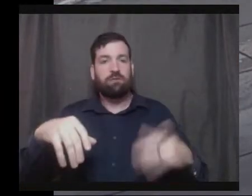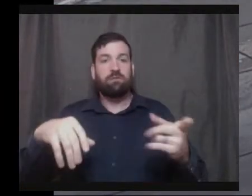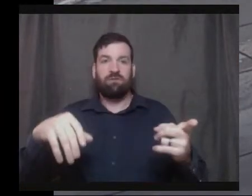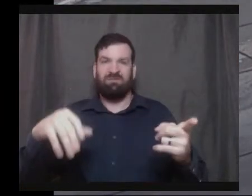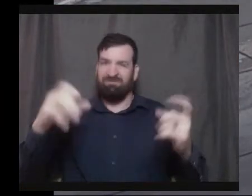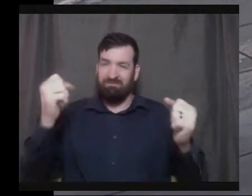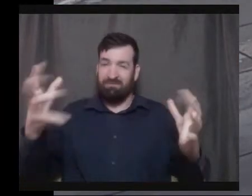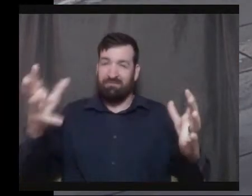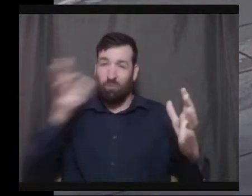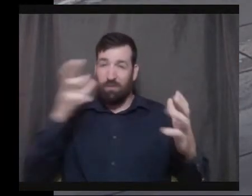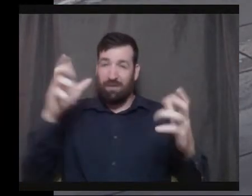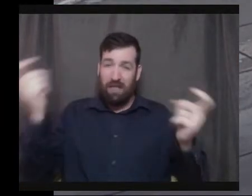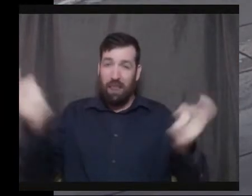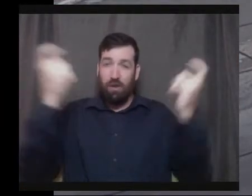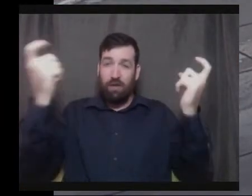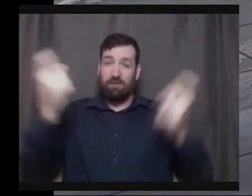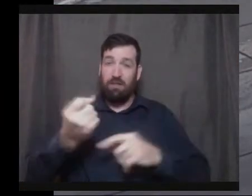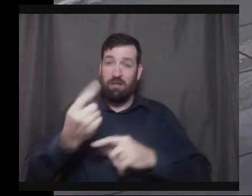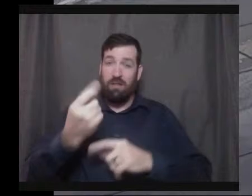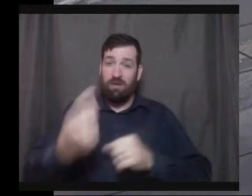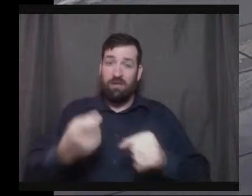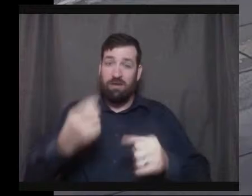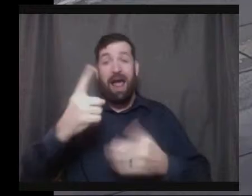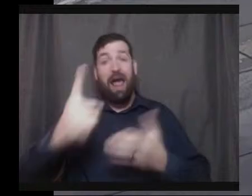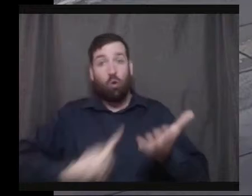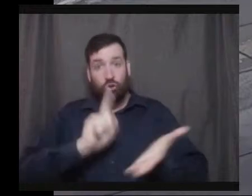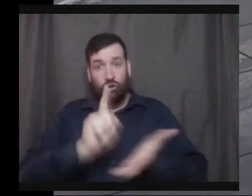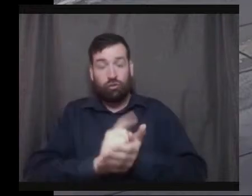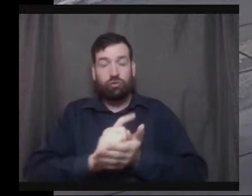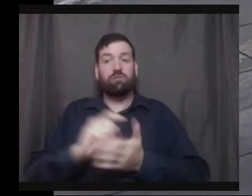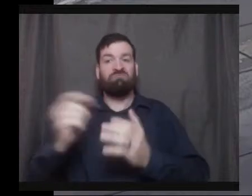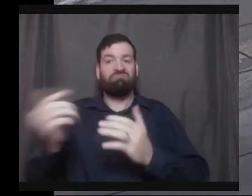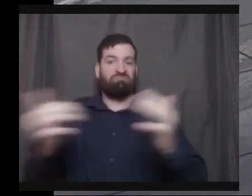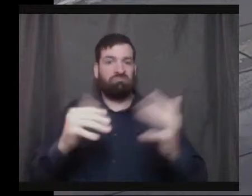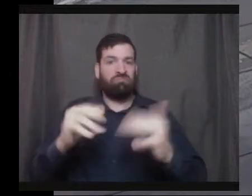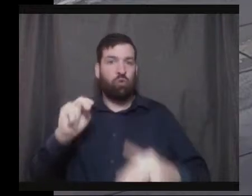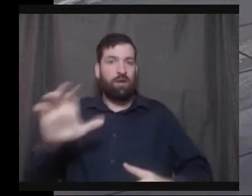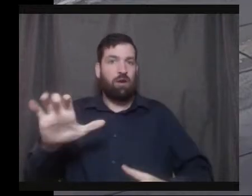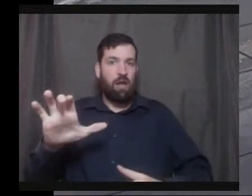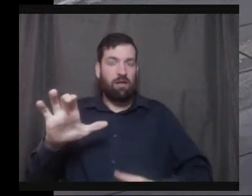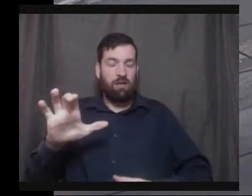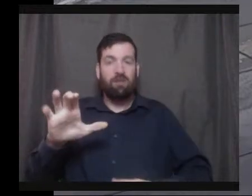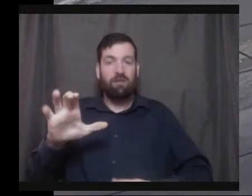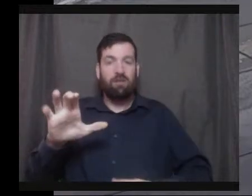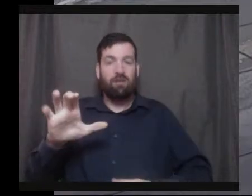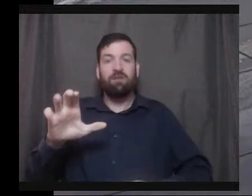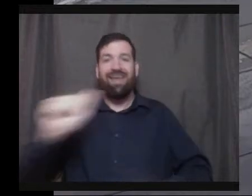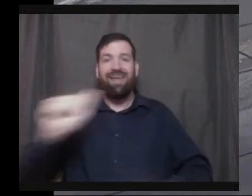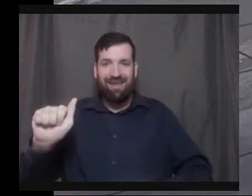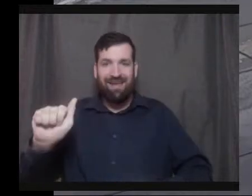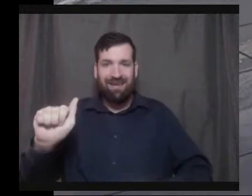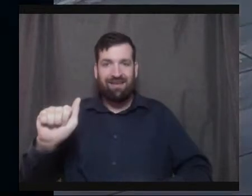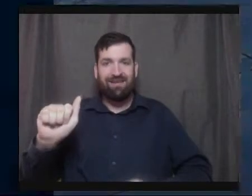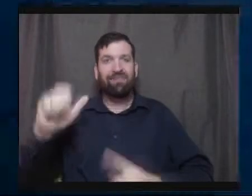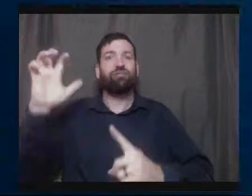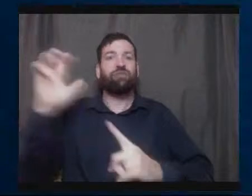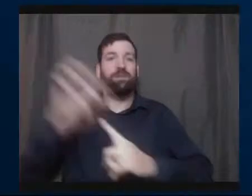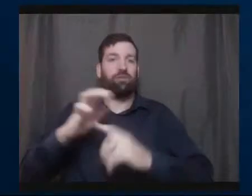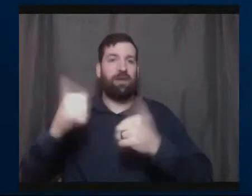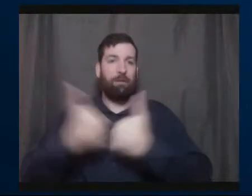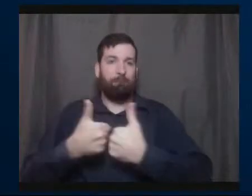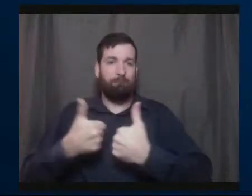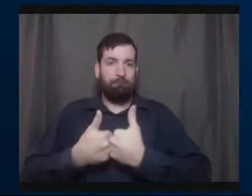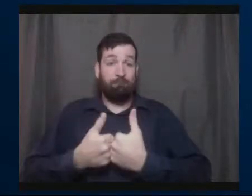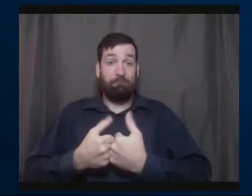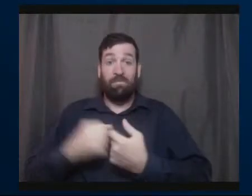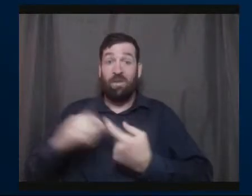11 hours as the Jayhawks will face North Carolina for the NCAA Men's National Basketball Championship. When KU wins tonight, when